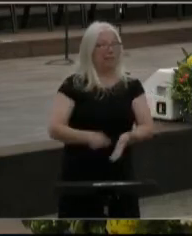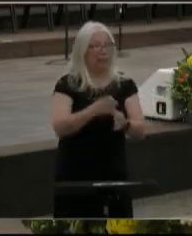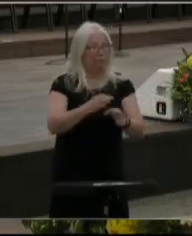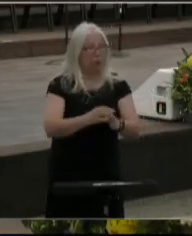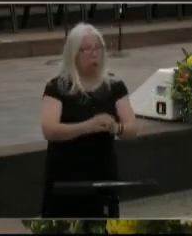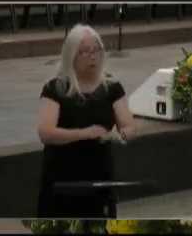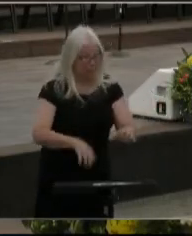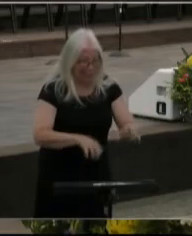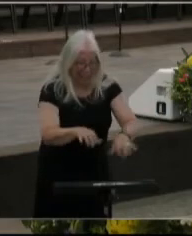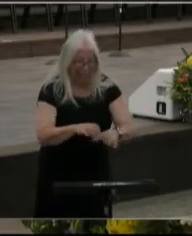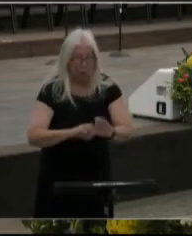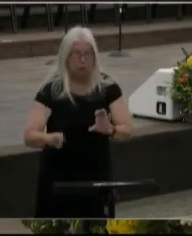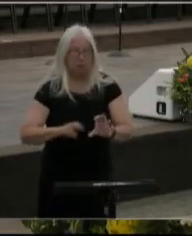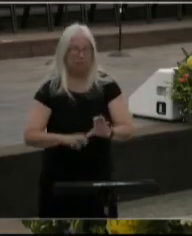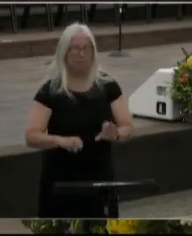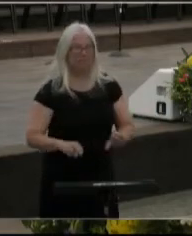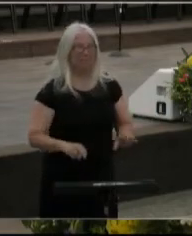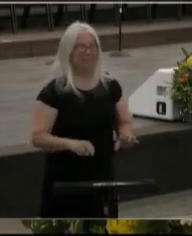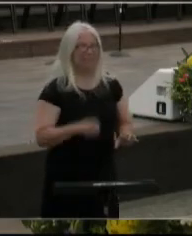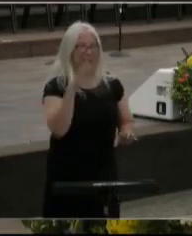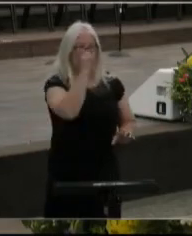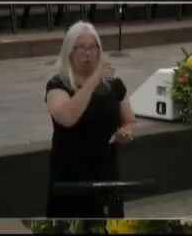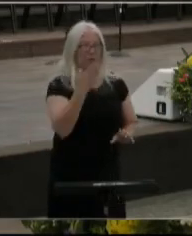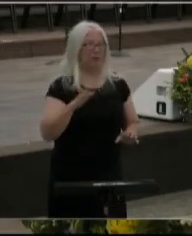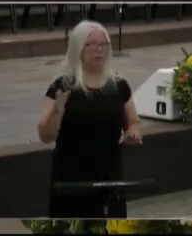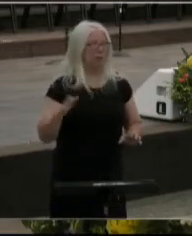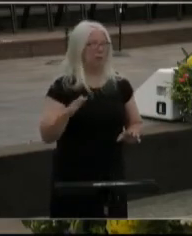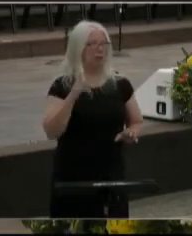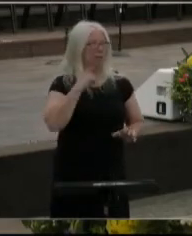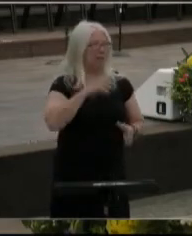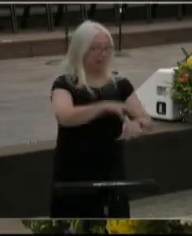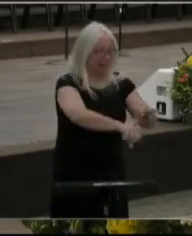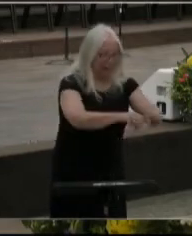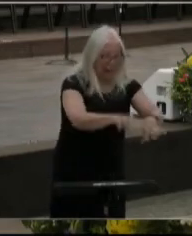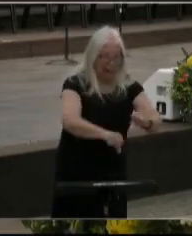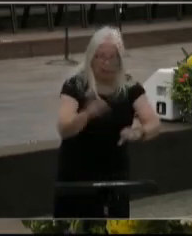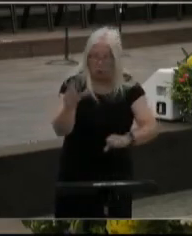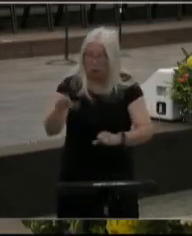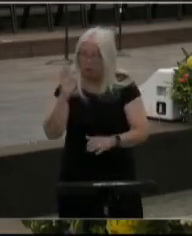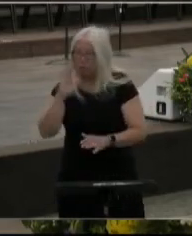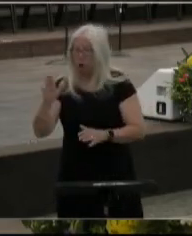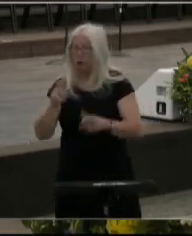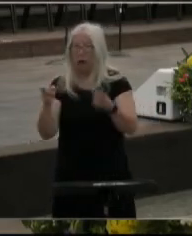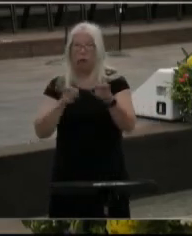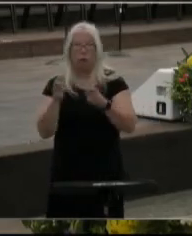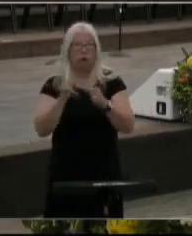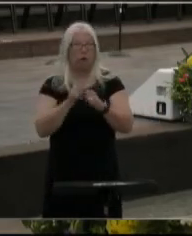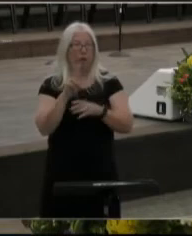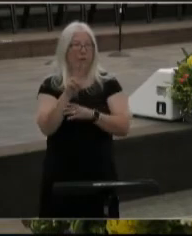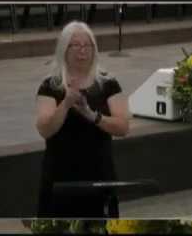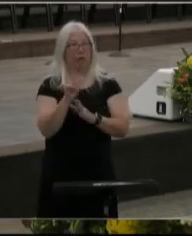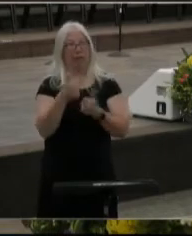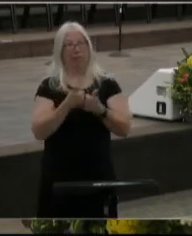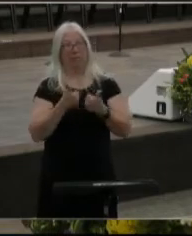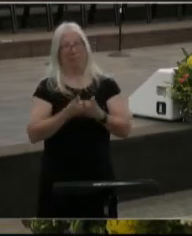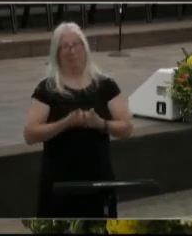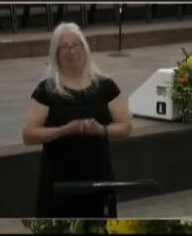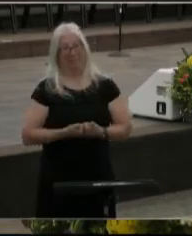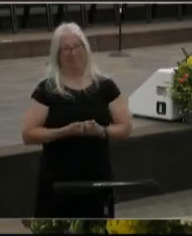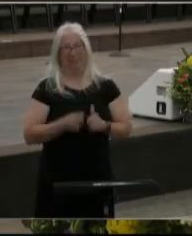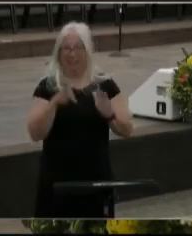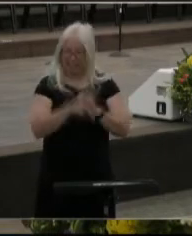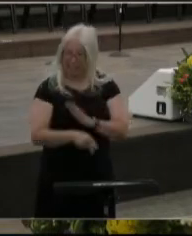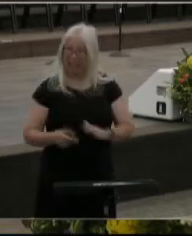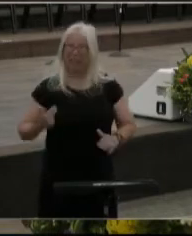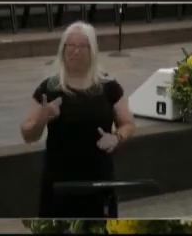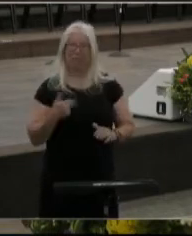in the couch. That's foreign to them. The only thing they digging out of the couch is looking for their controller for the video game. It's killing